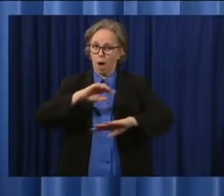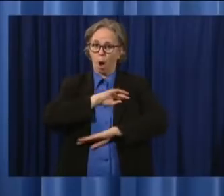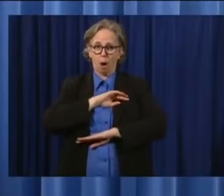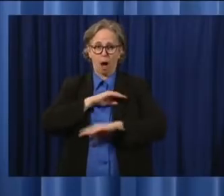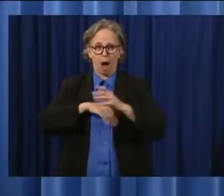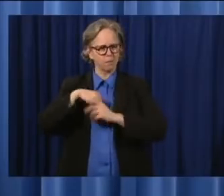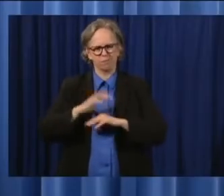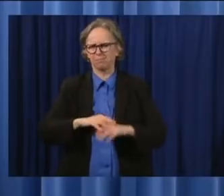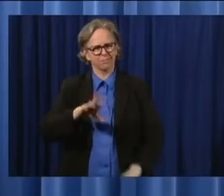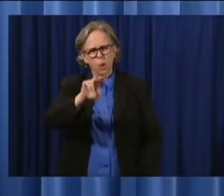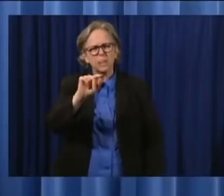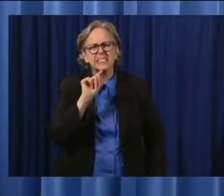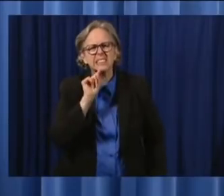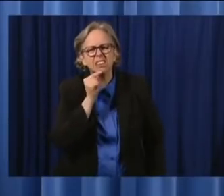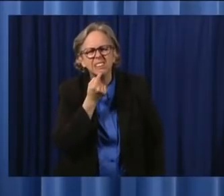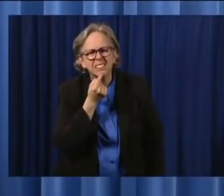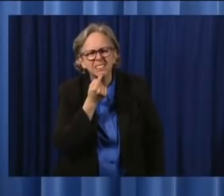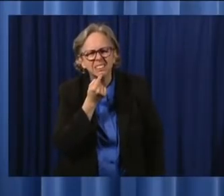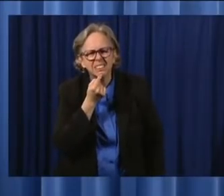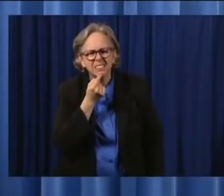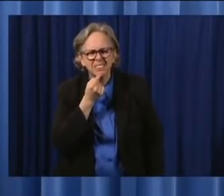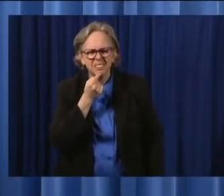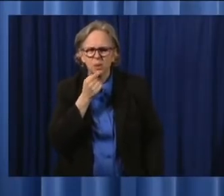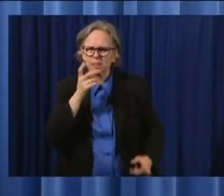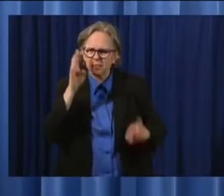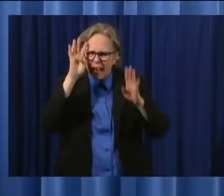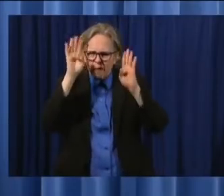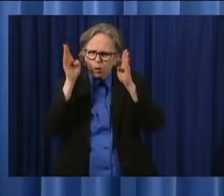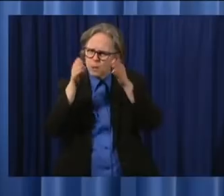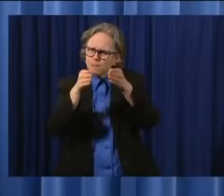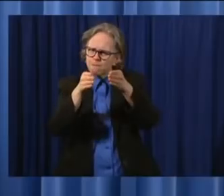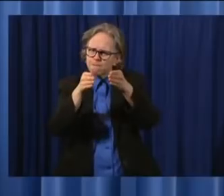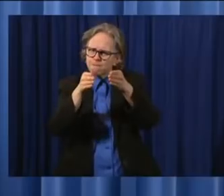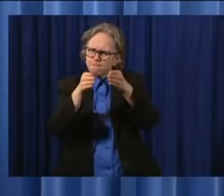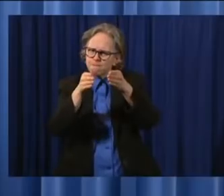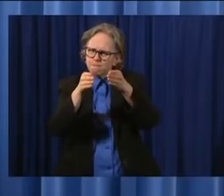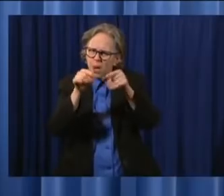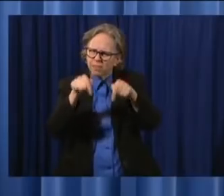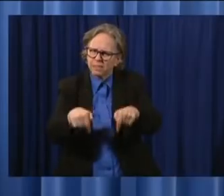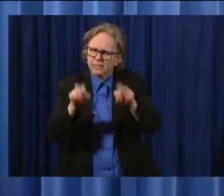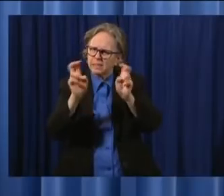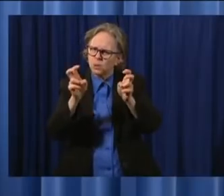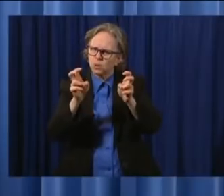got to be very serious about this and continue to do that. So, thanks. Thank you, Governor. Thank you.